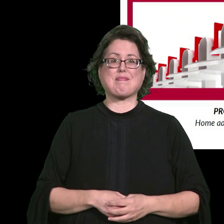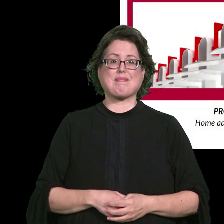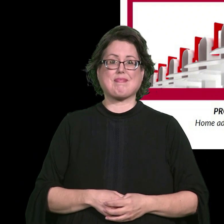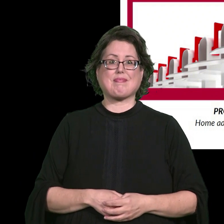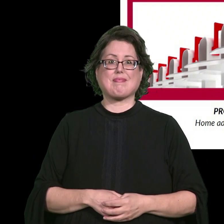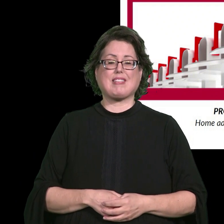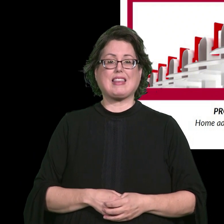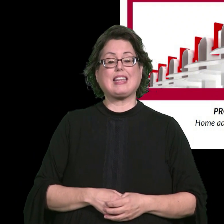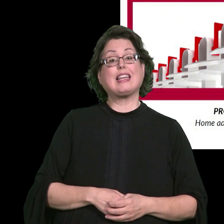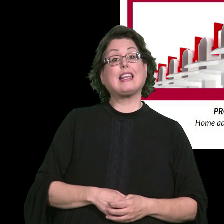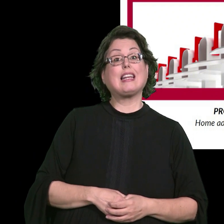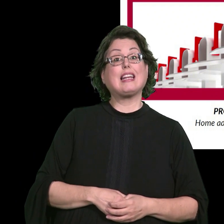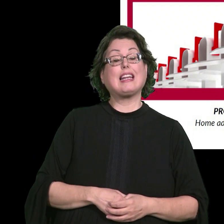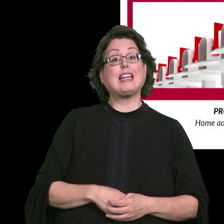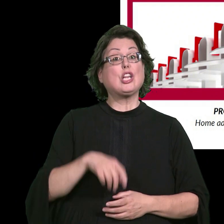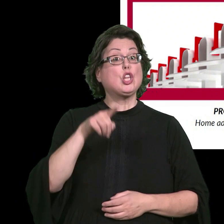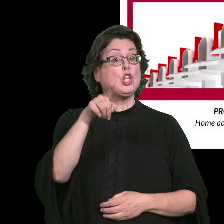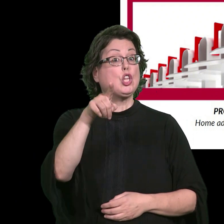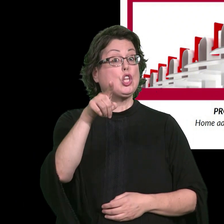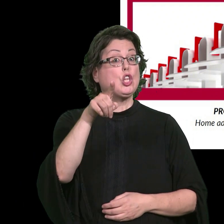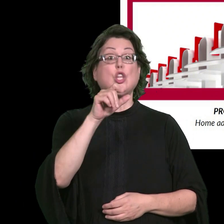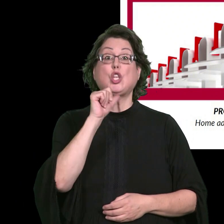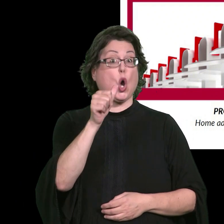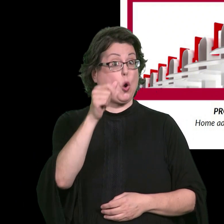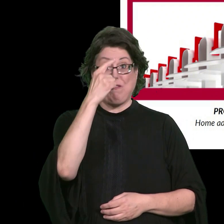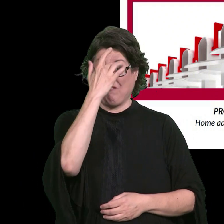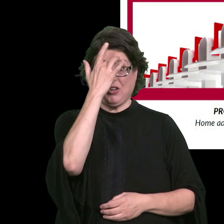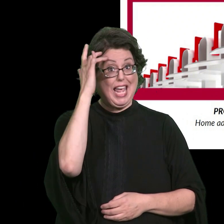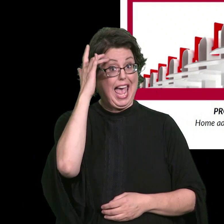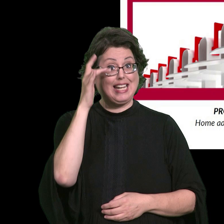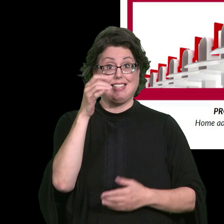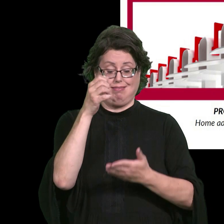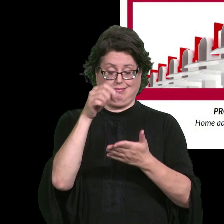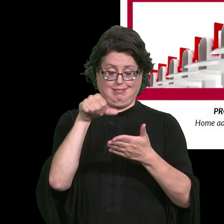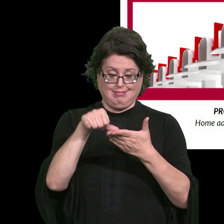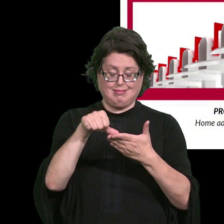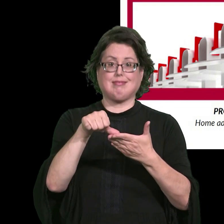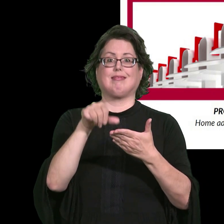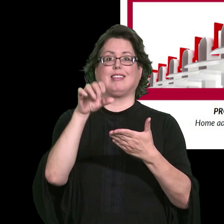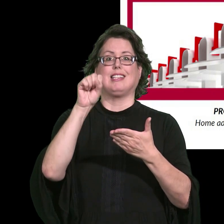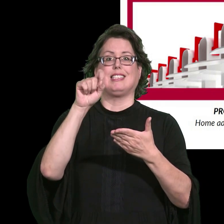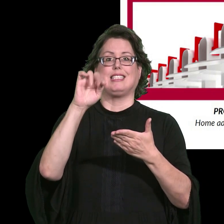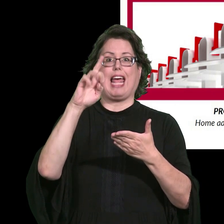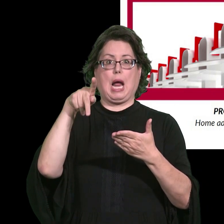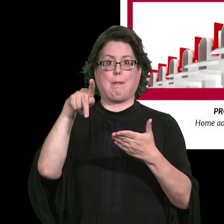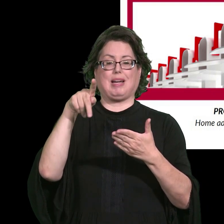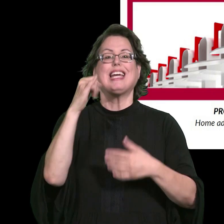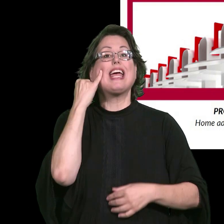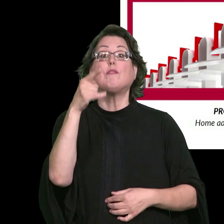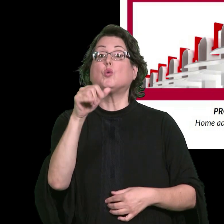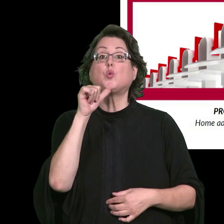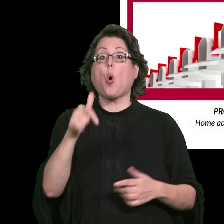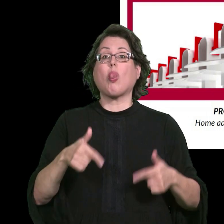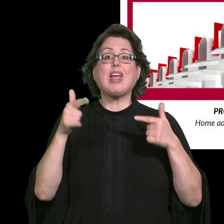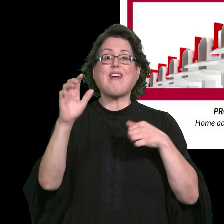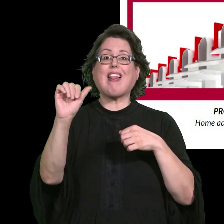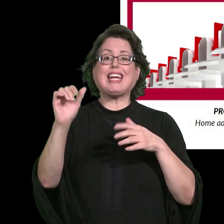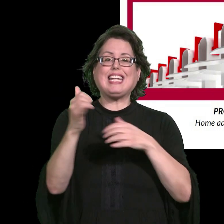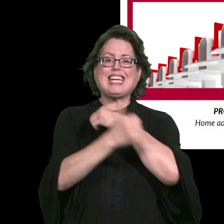15219-2913. Don't forget the stamp. If you do not live in Allegheny County, you can call the Department of State